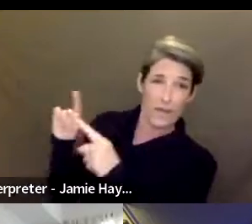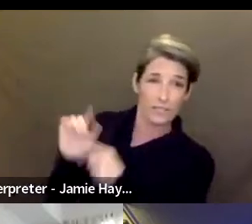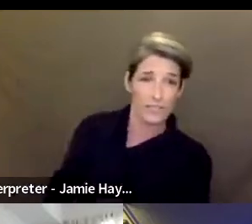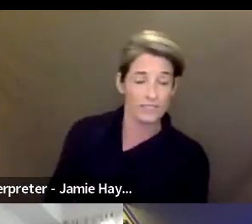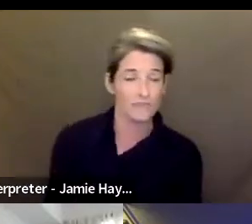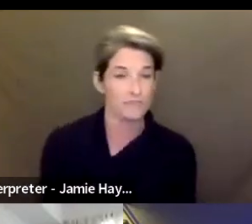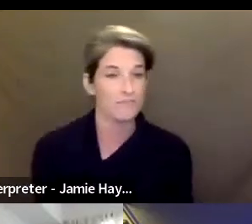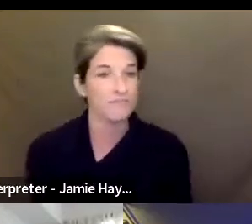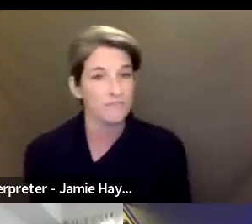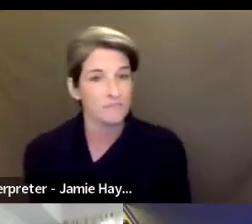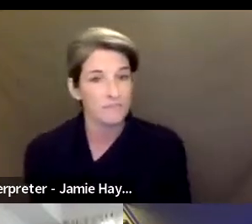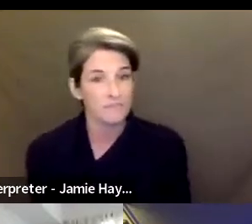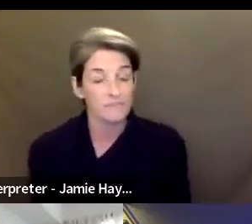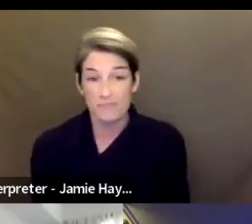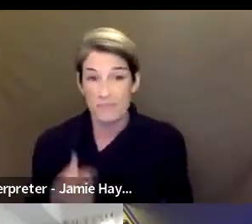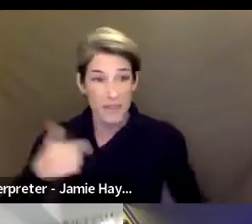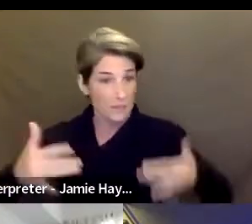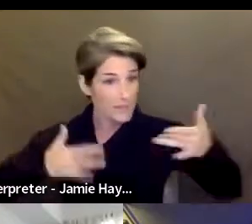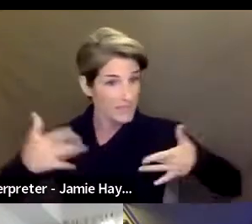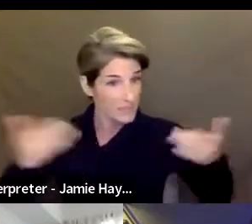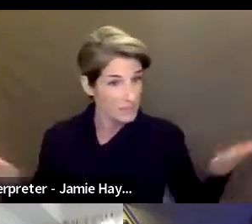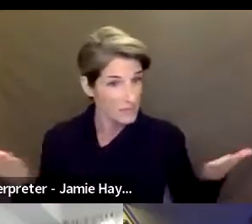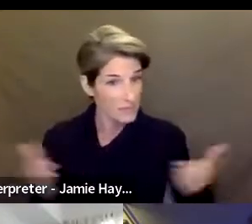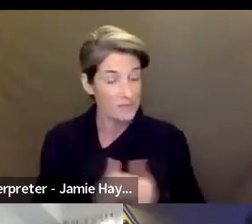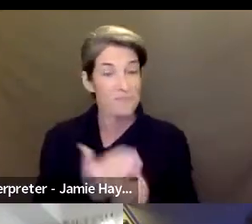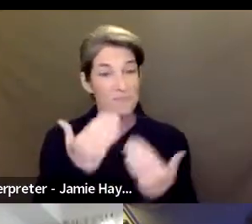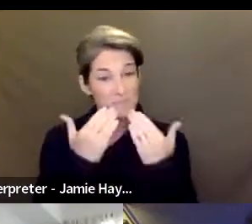try. And I'm very excited to be here. Thank you.